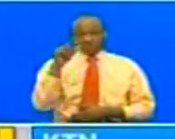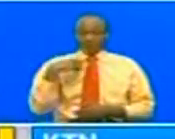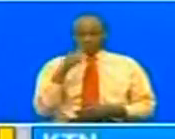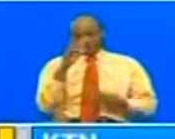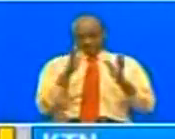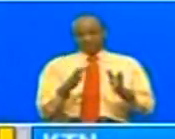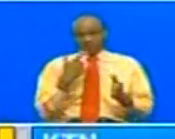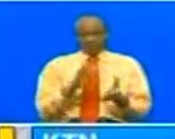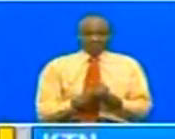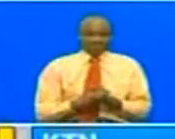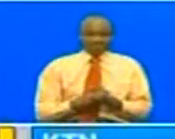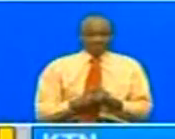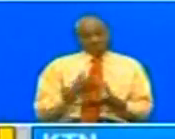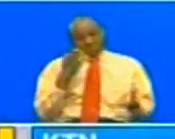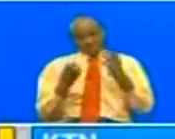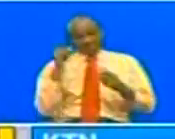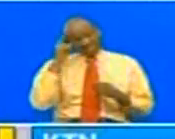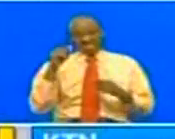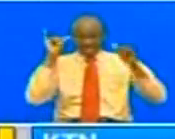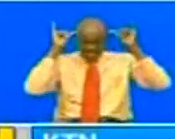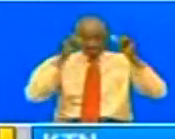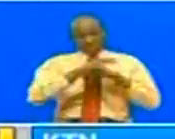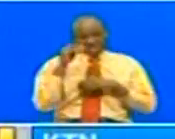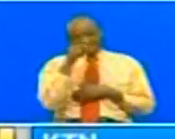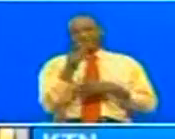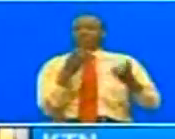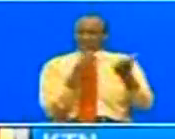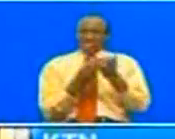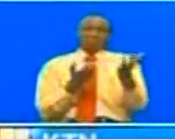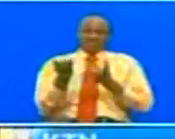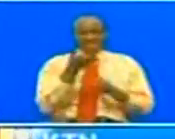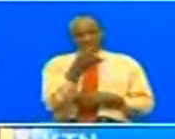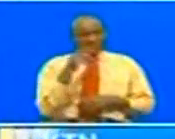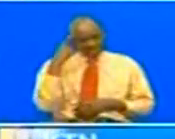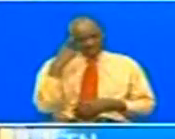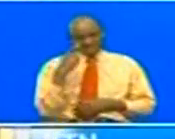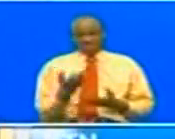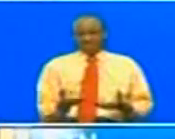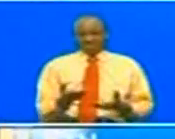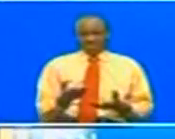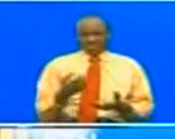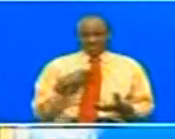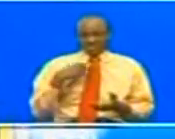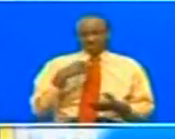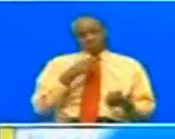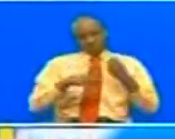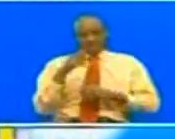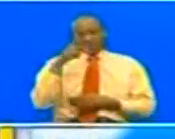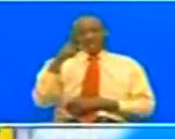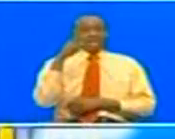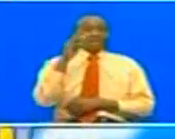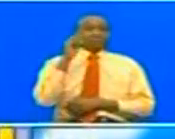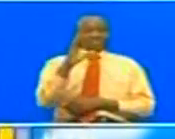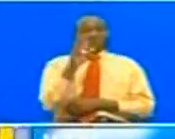Inspire, Engage, Motivate, who says it looks like cattle rustling. It's a big money business. Please screen animals sold to KMC. That is